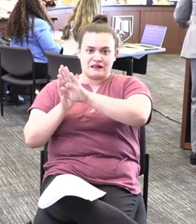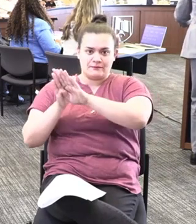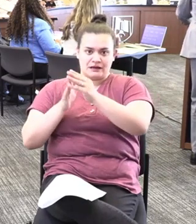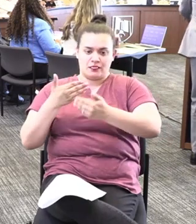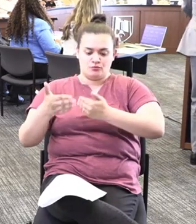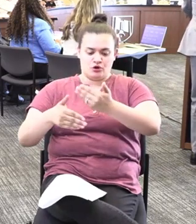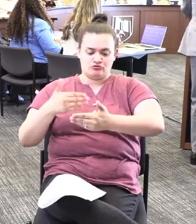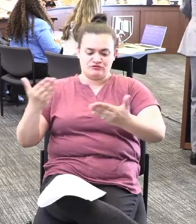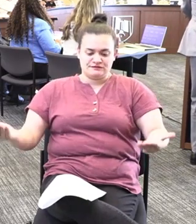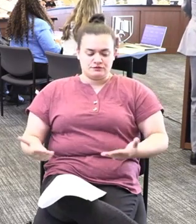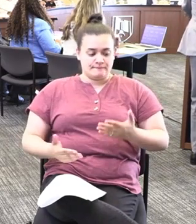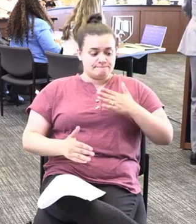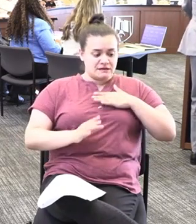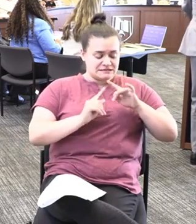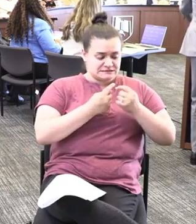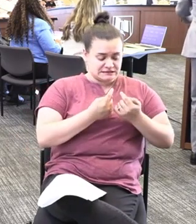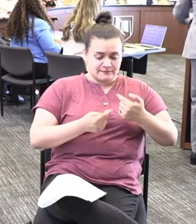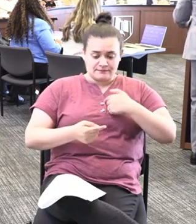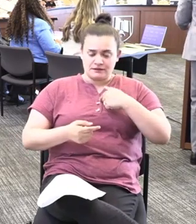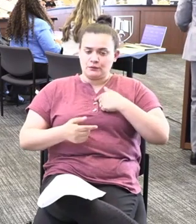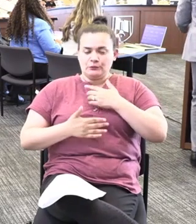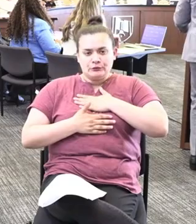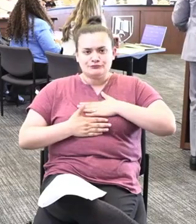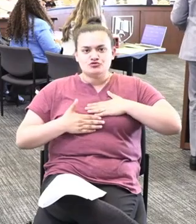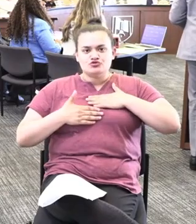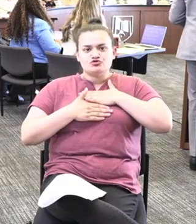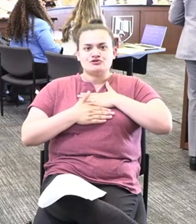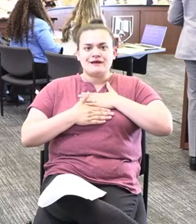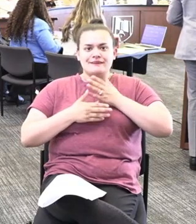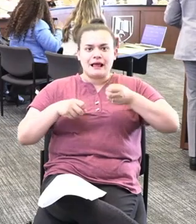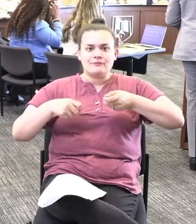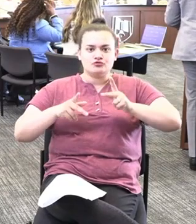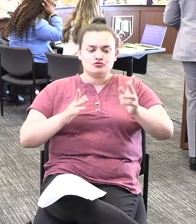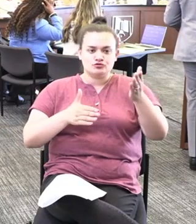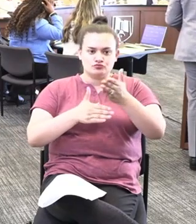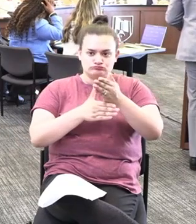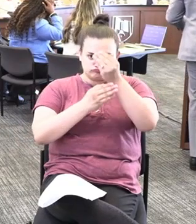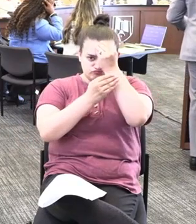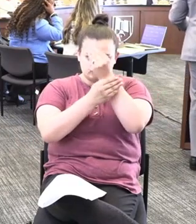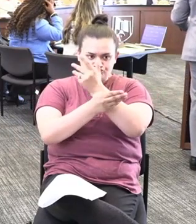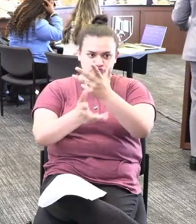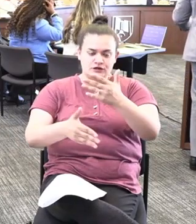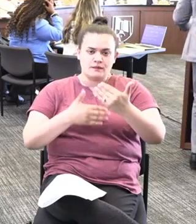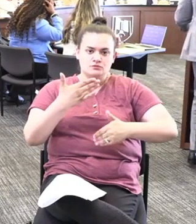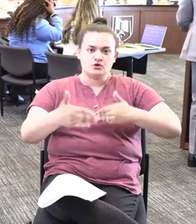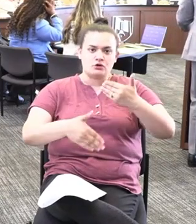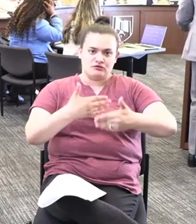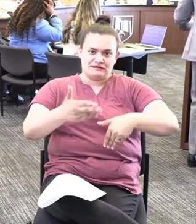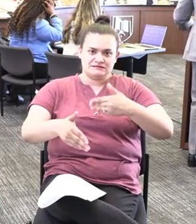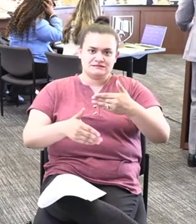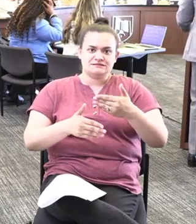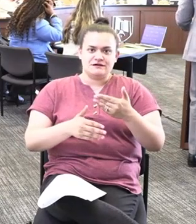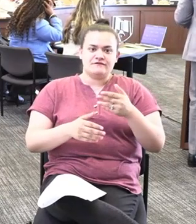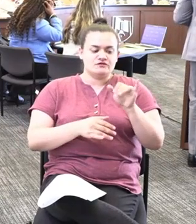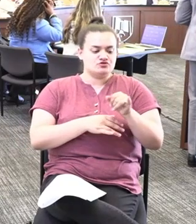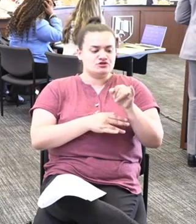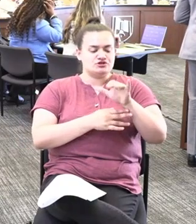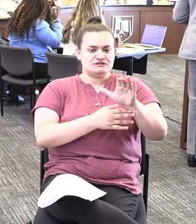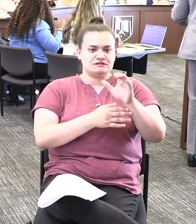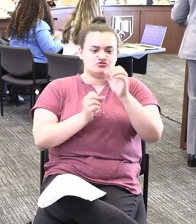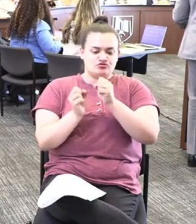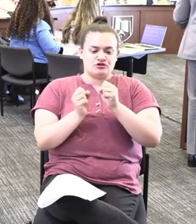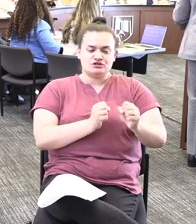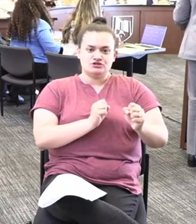here. My team and I sincerely appreciate the opportunity to share information regarding the progress of the current JJC Strategic Enrollment